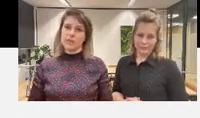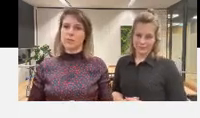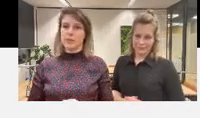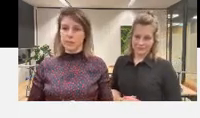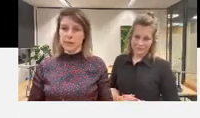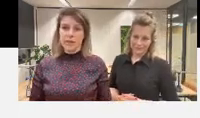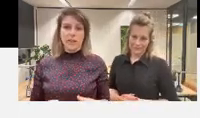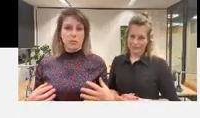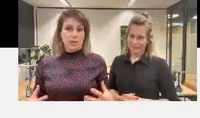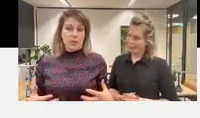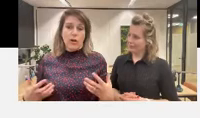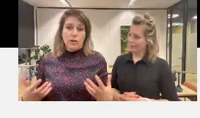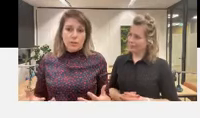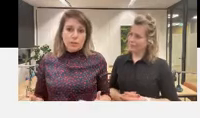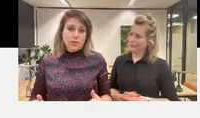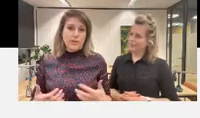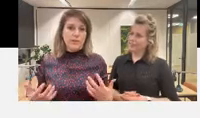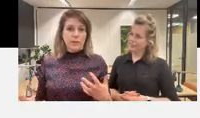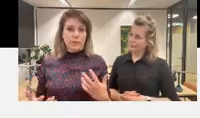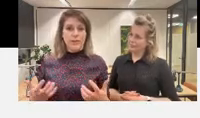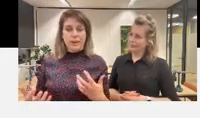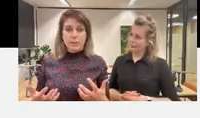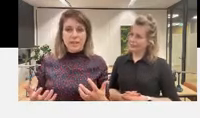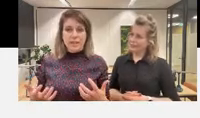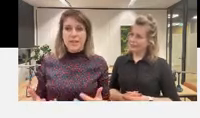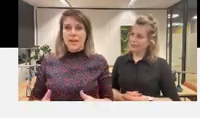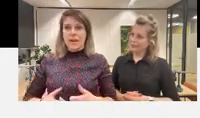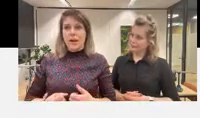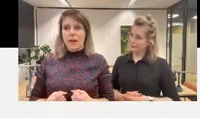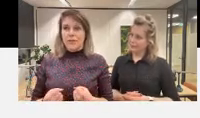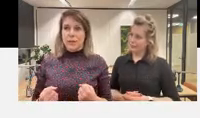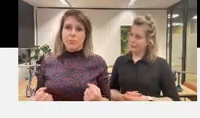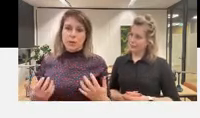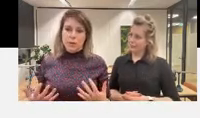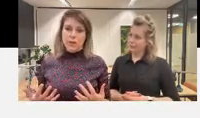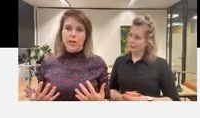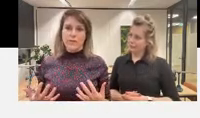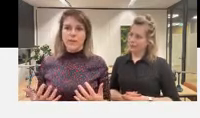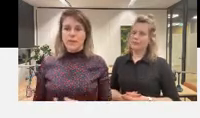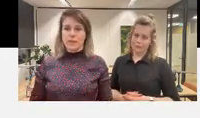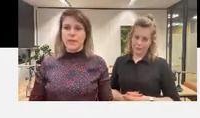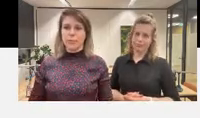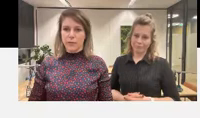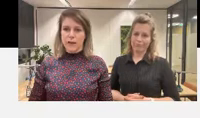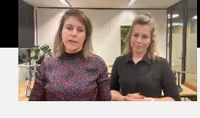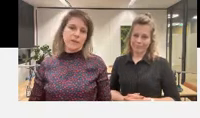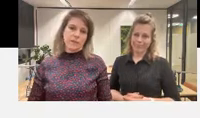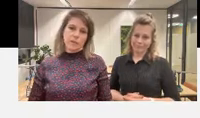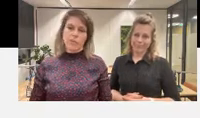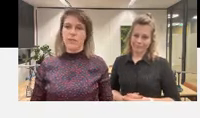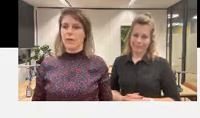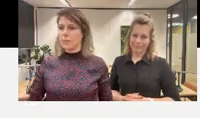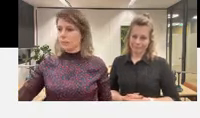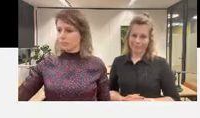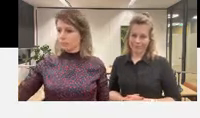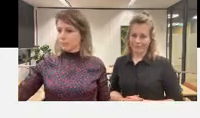trauma-informed treatment, in which also the therapists are having more confidence in providing the